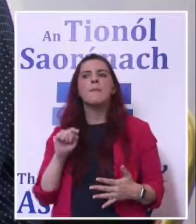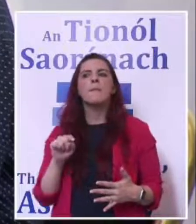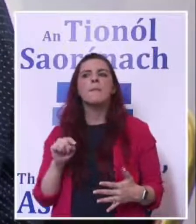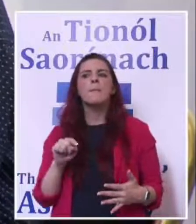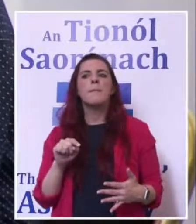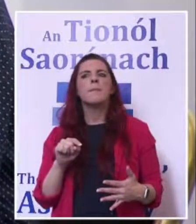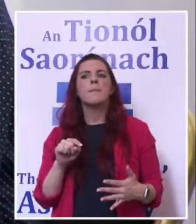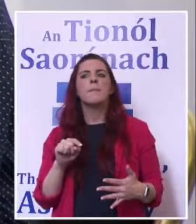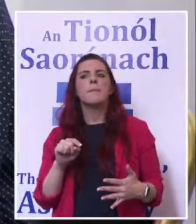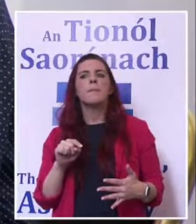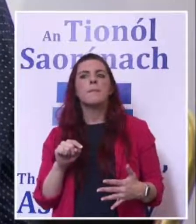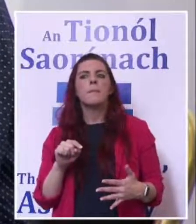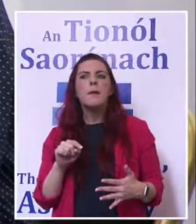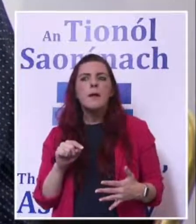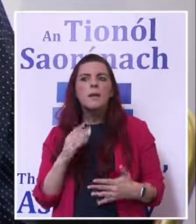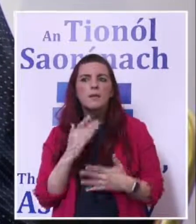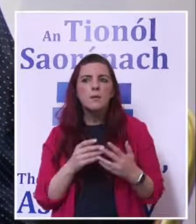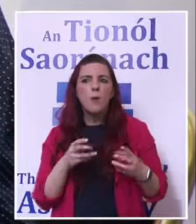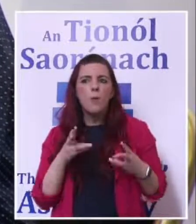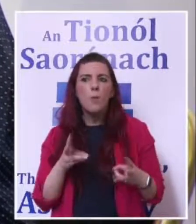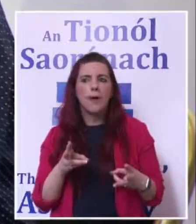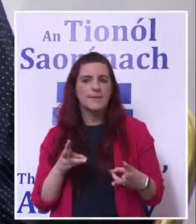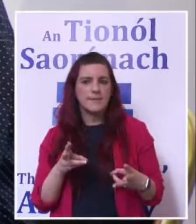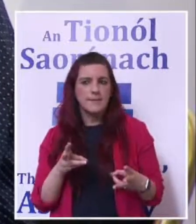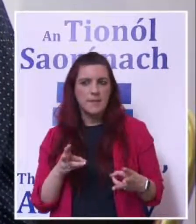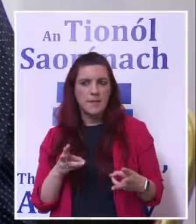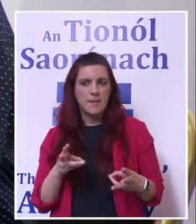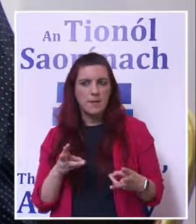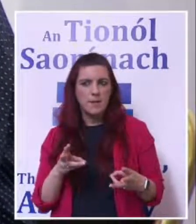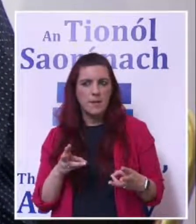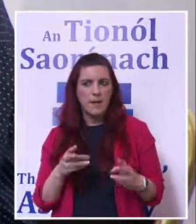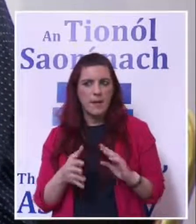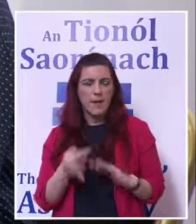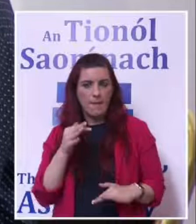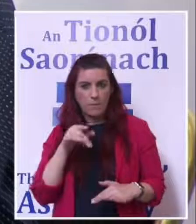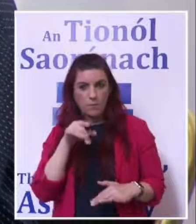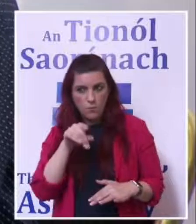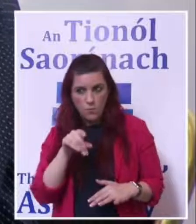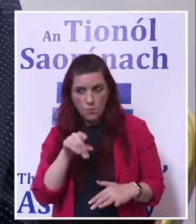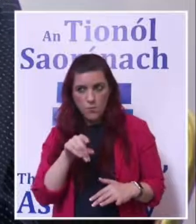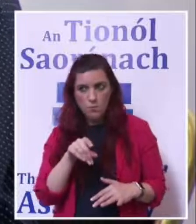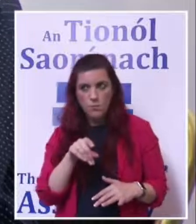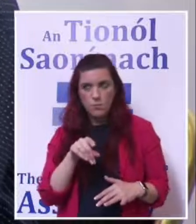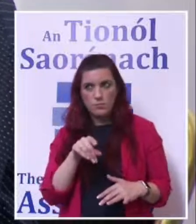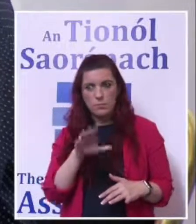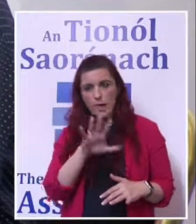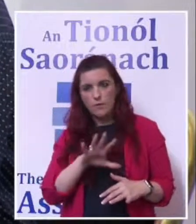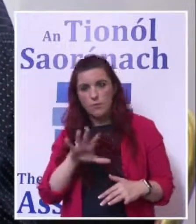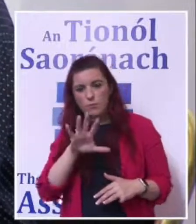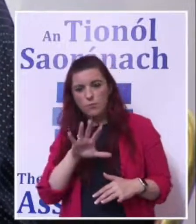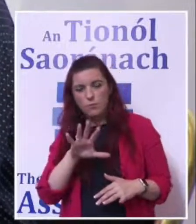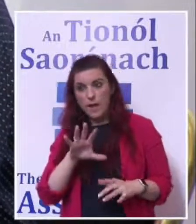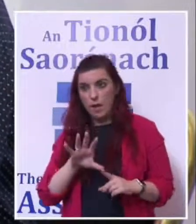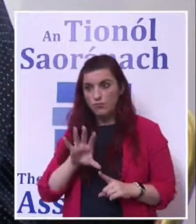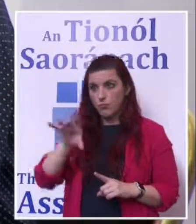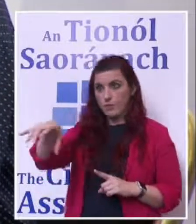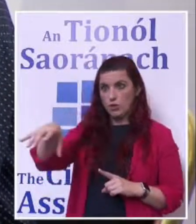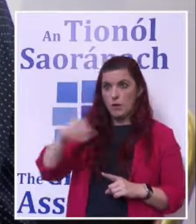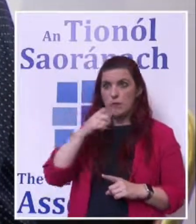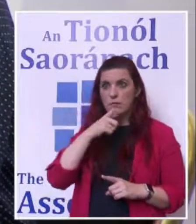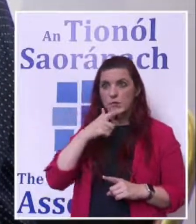where we're heading to some extent, and Derek alluded to it, is if you go for a regional Dublin directly elected mayor,